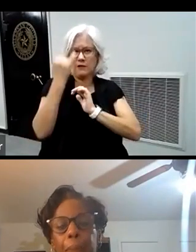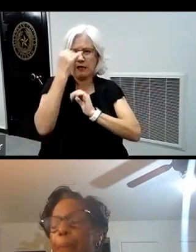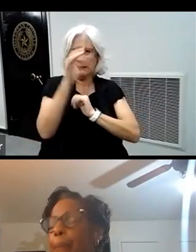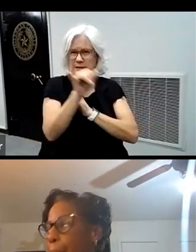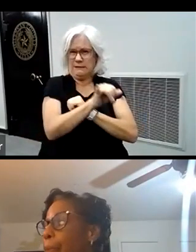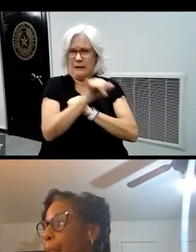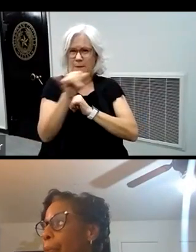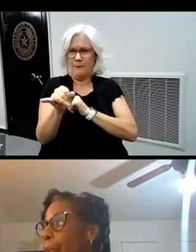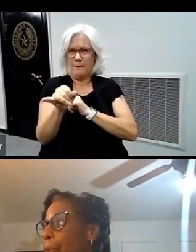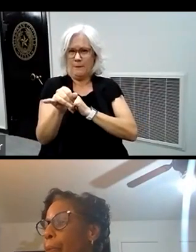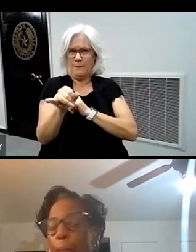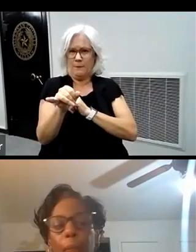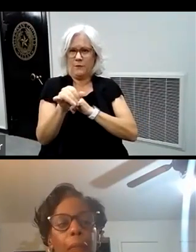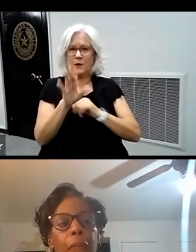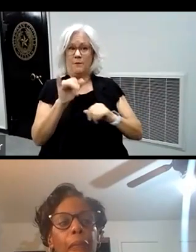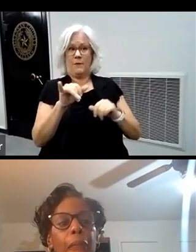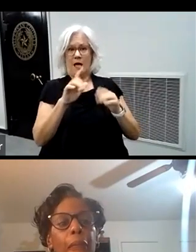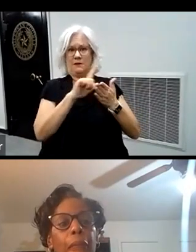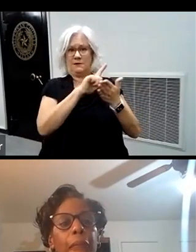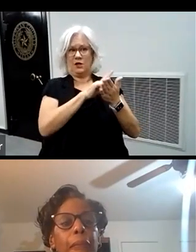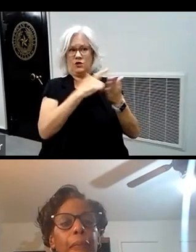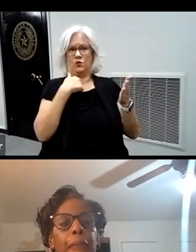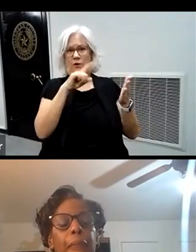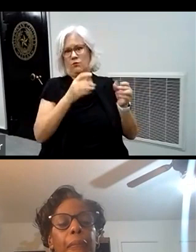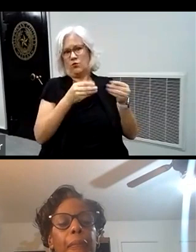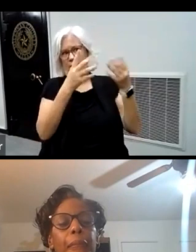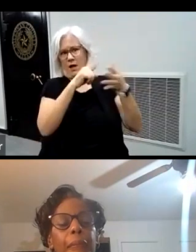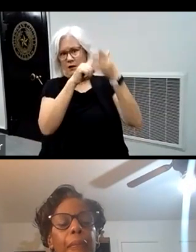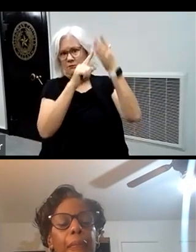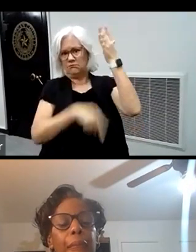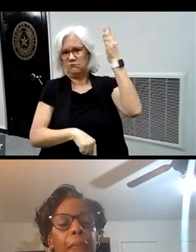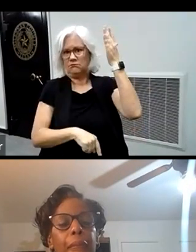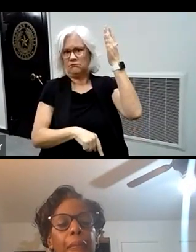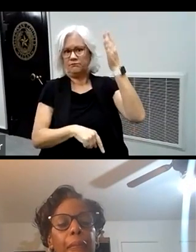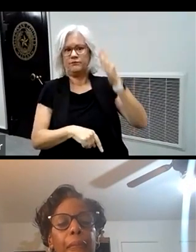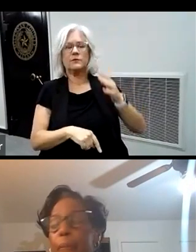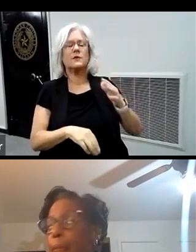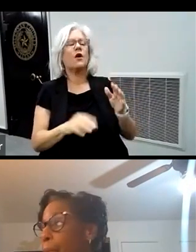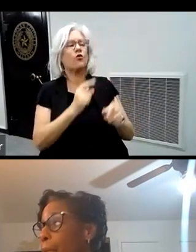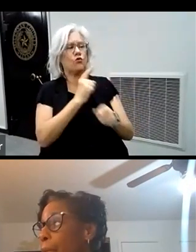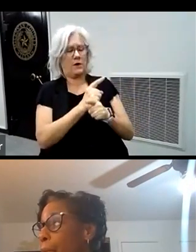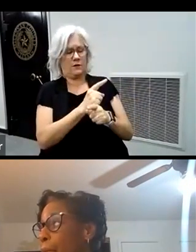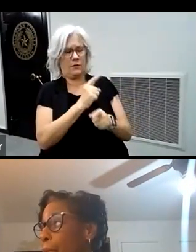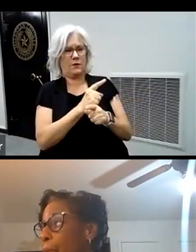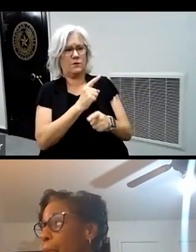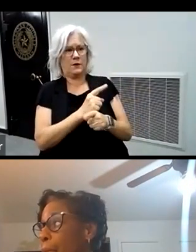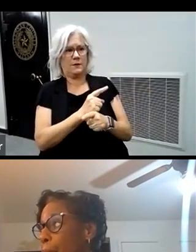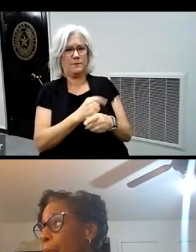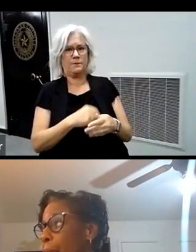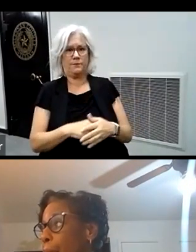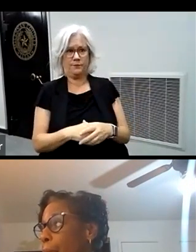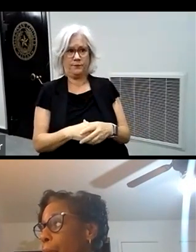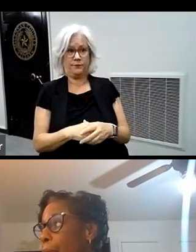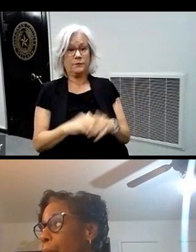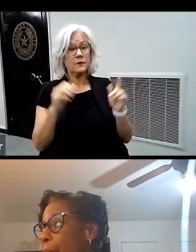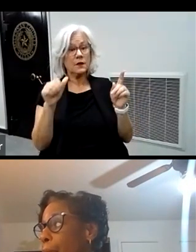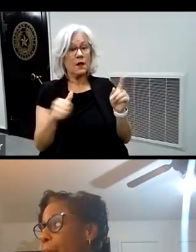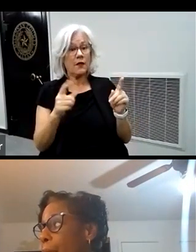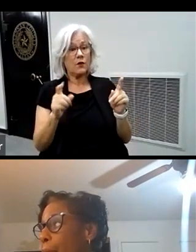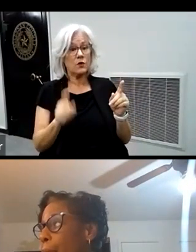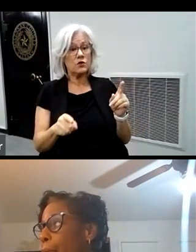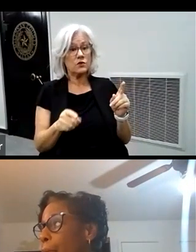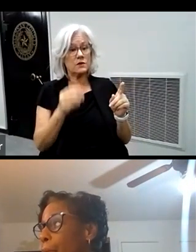Okay. by statute, we have to provide a certain amount of defense. Yes, that's correct. Okay, any other